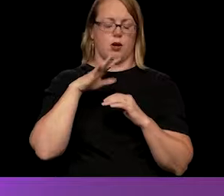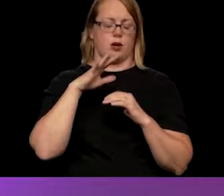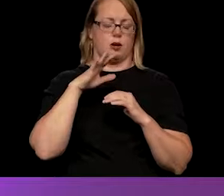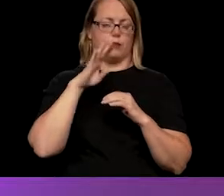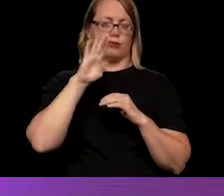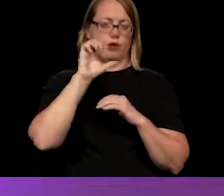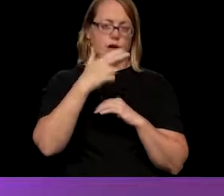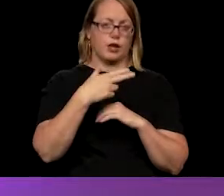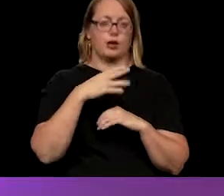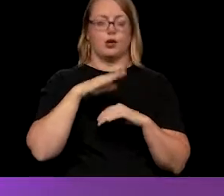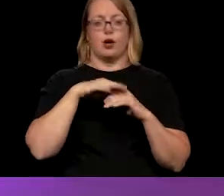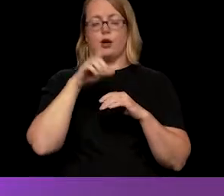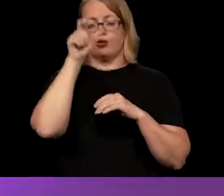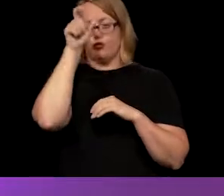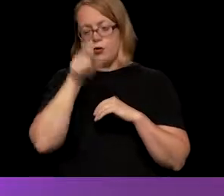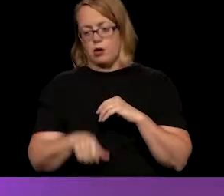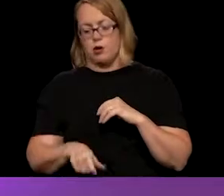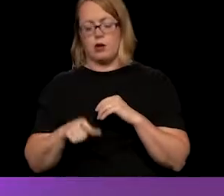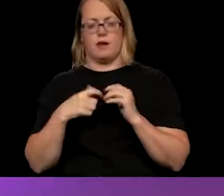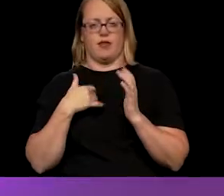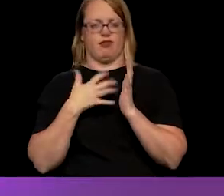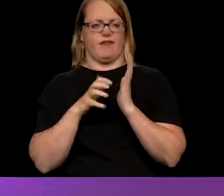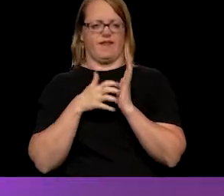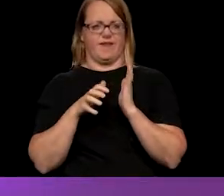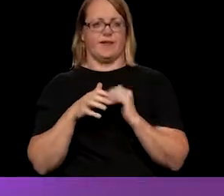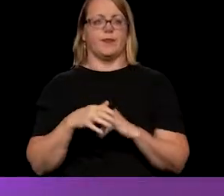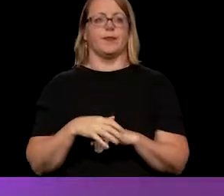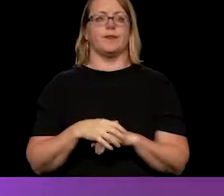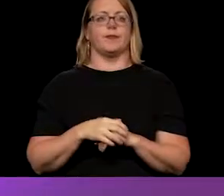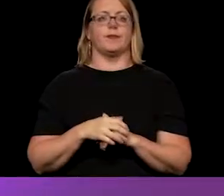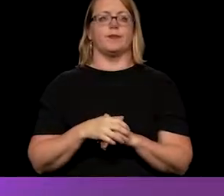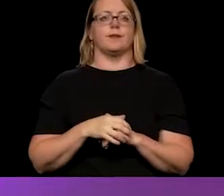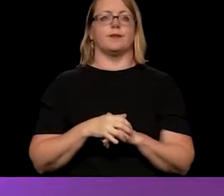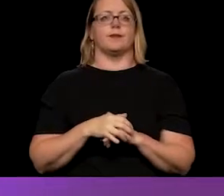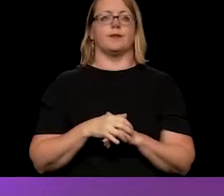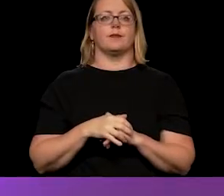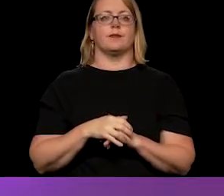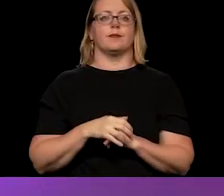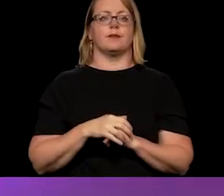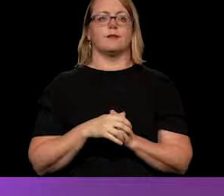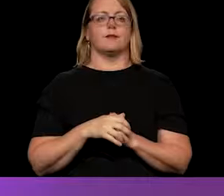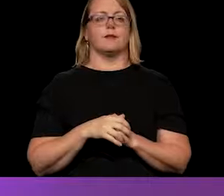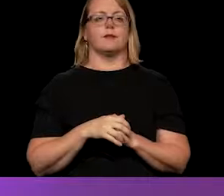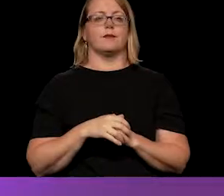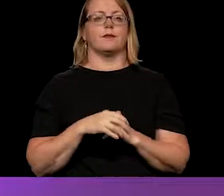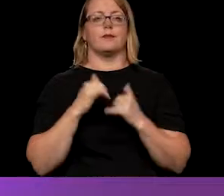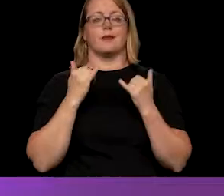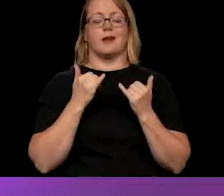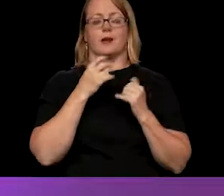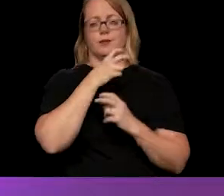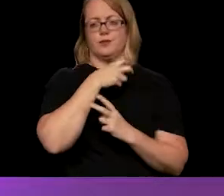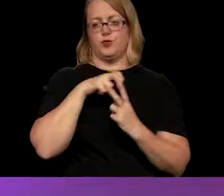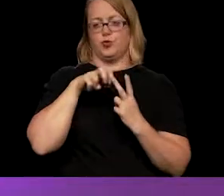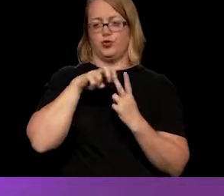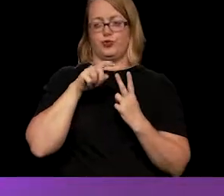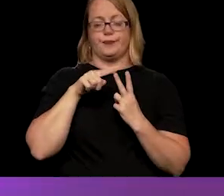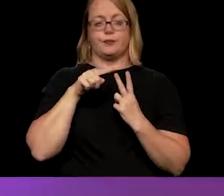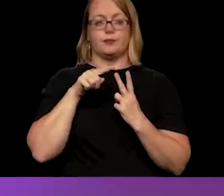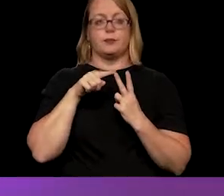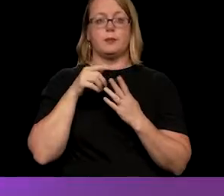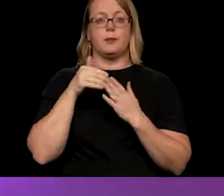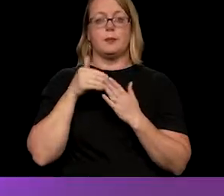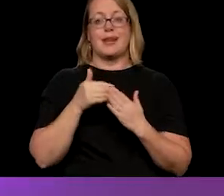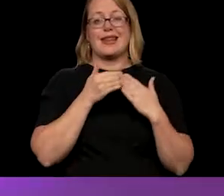do a little bit of scratching down the center of the tree and maybe even a couple of tree knots. You can